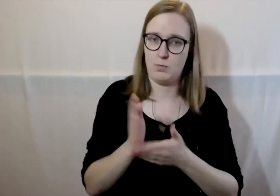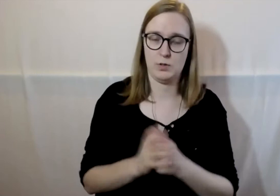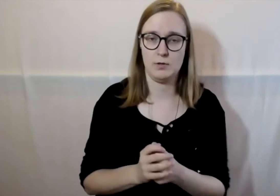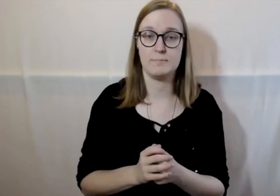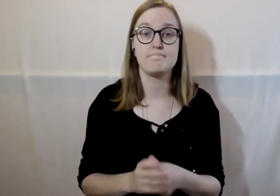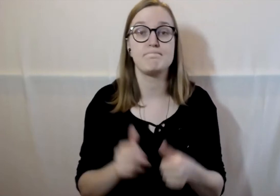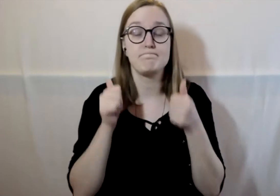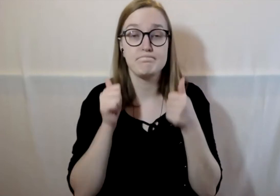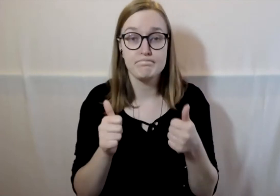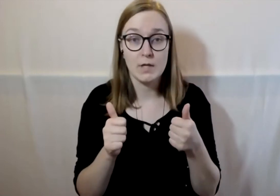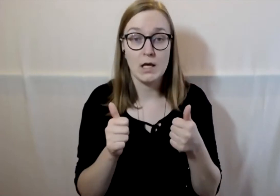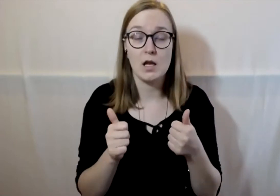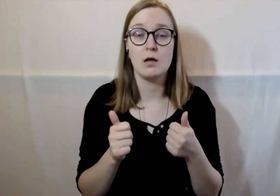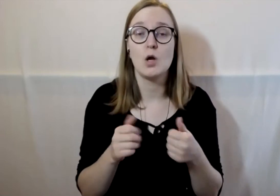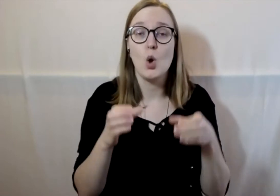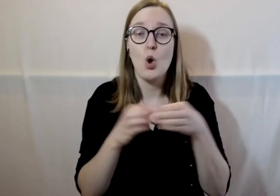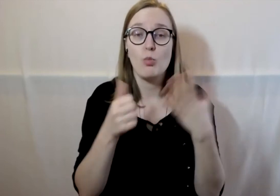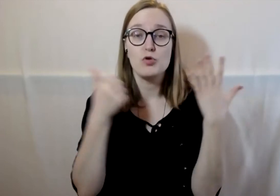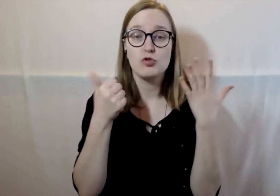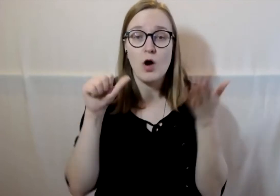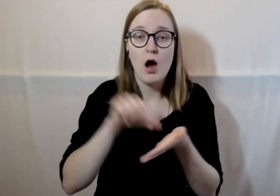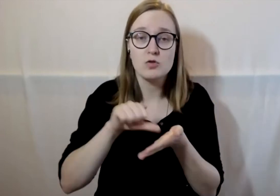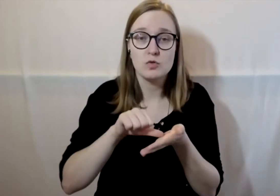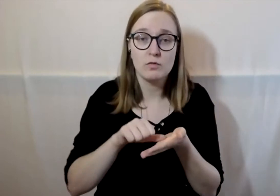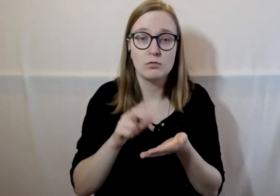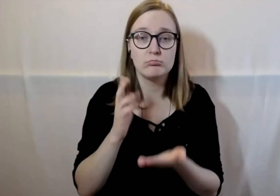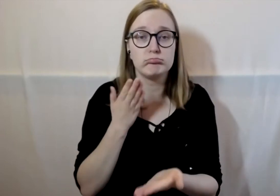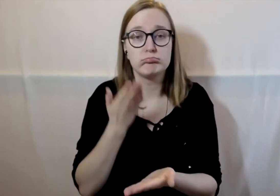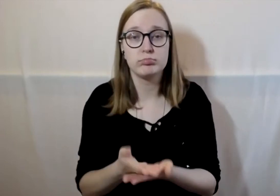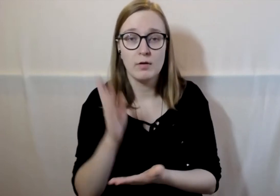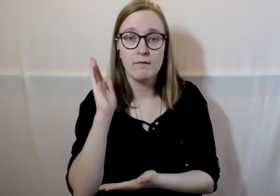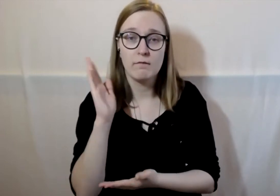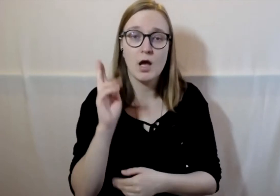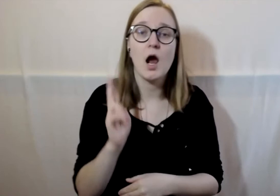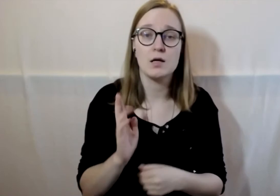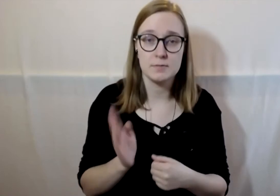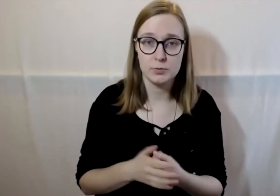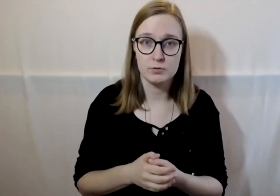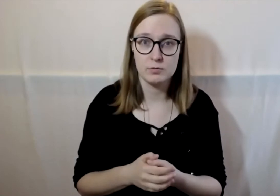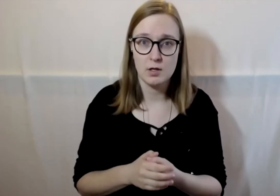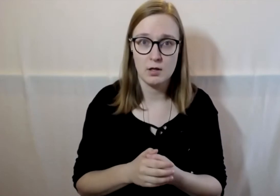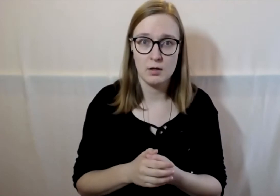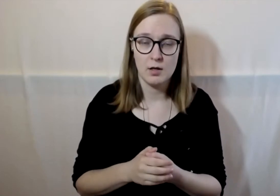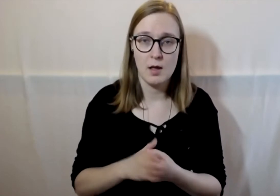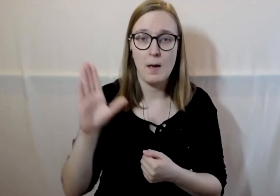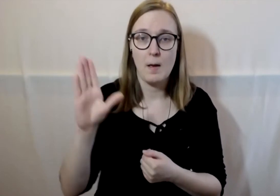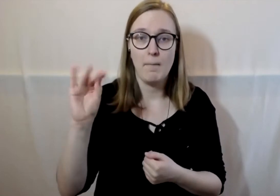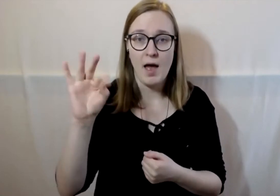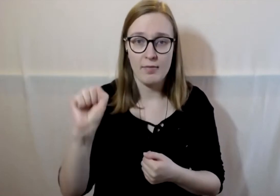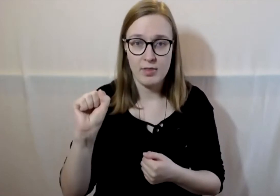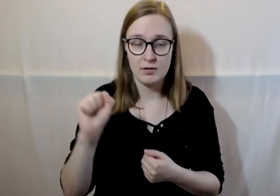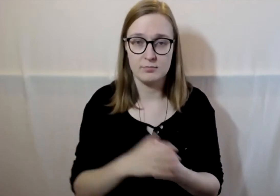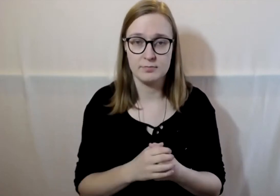of, for group 6? Who was speaking on behalf of group 6? Is that you, Birta? Group 6